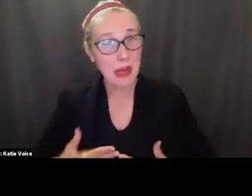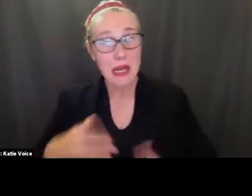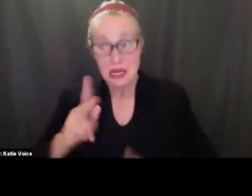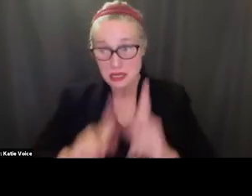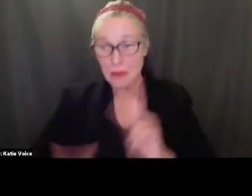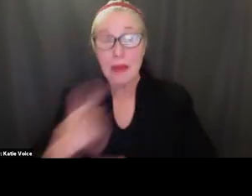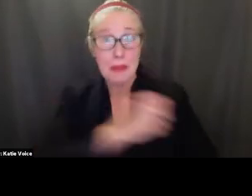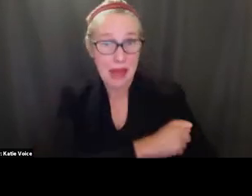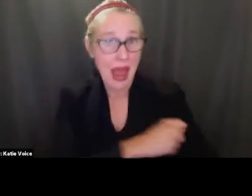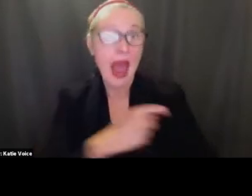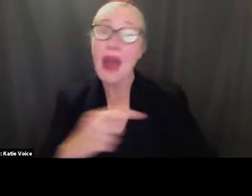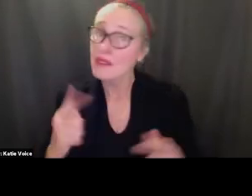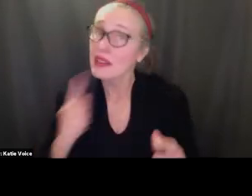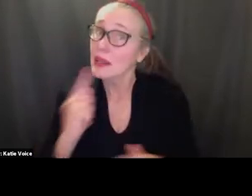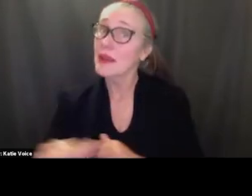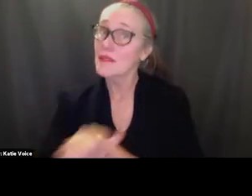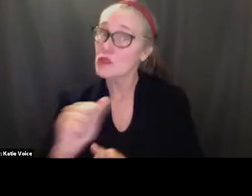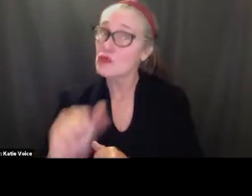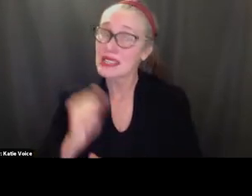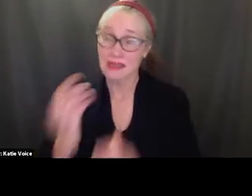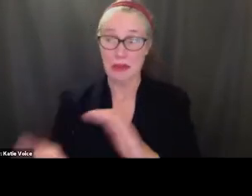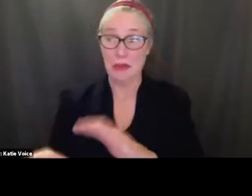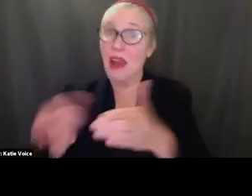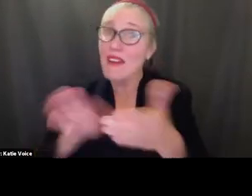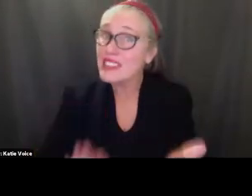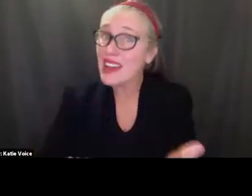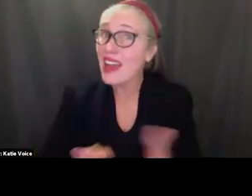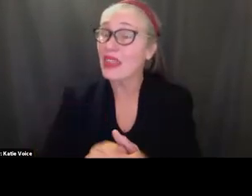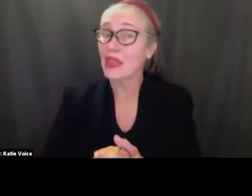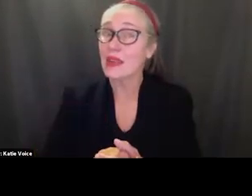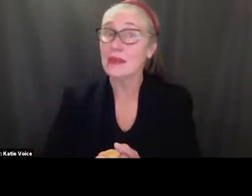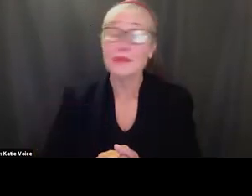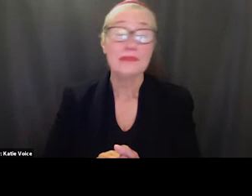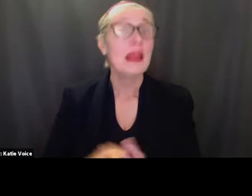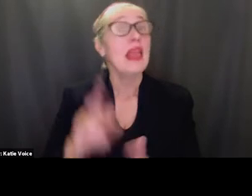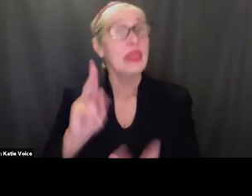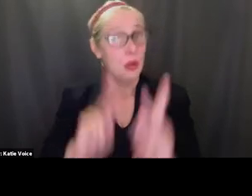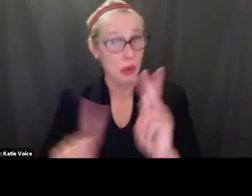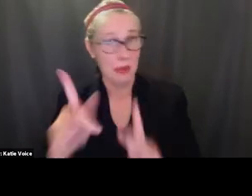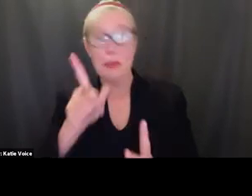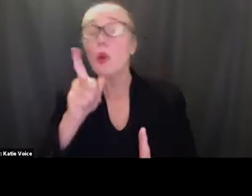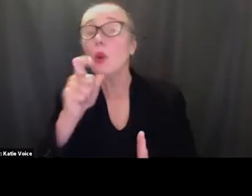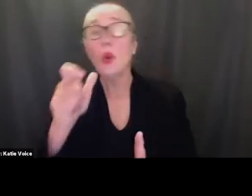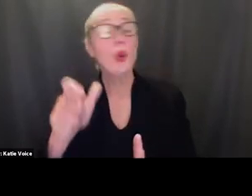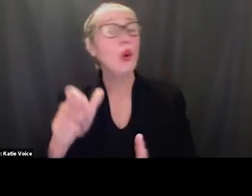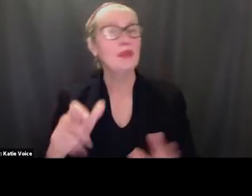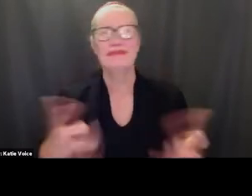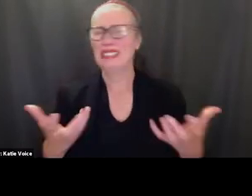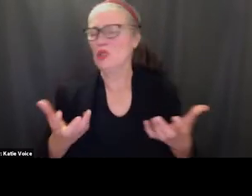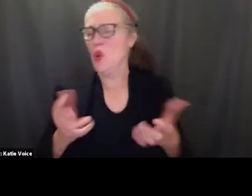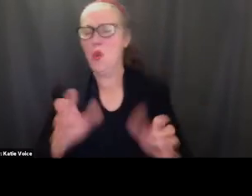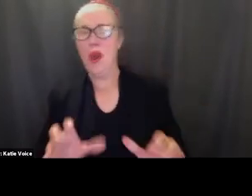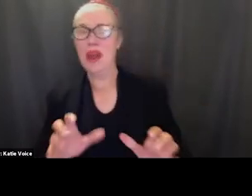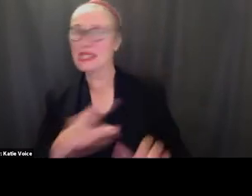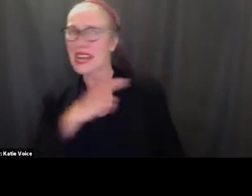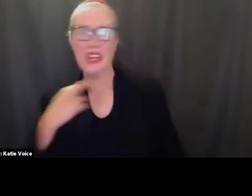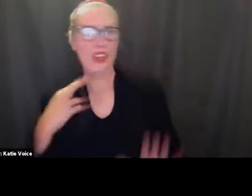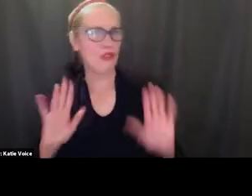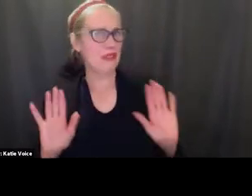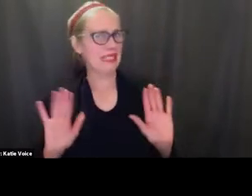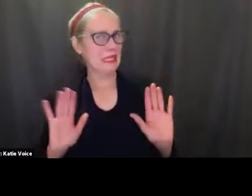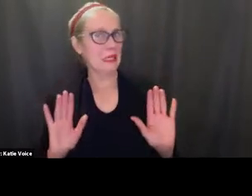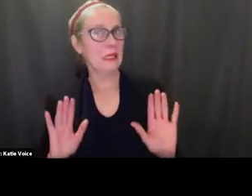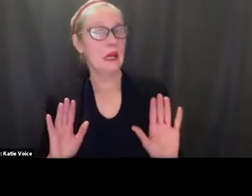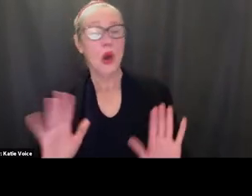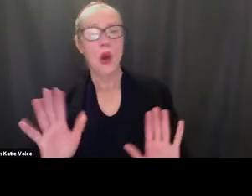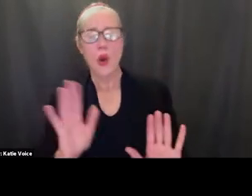taken that risk risk of death possibly there will be people who are not willing to take that risk or take the risk